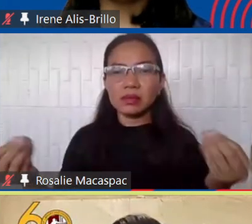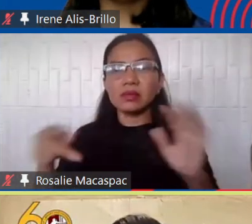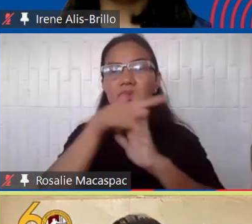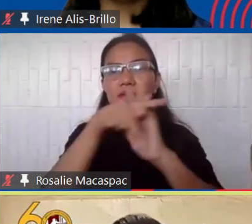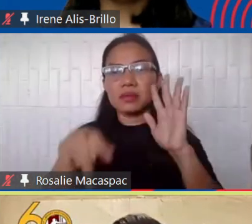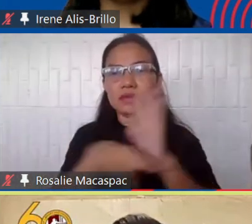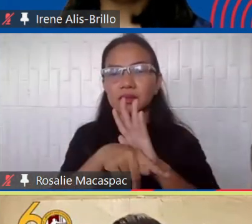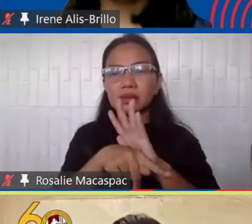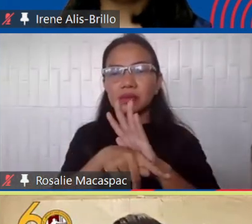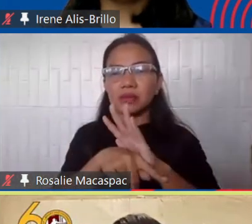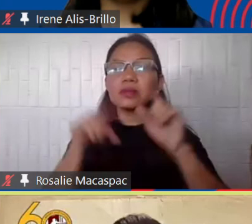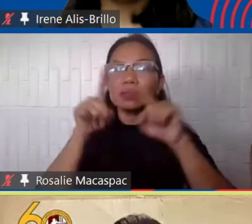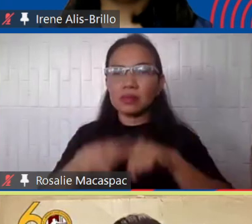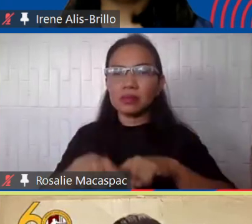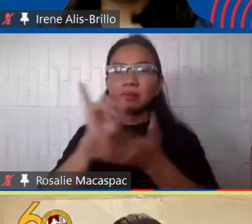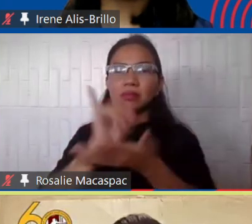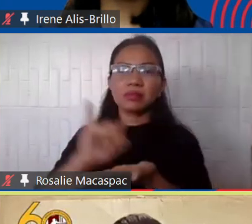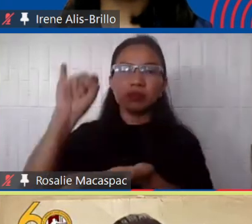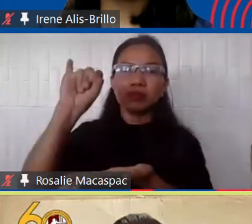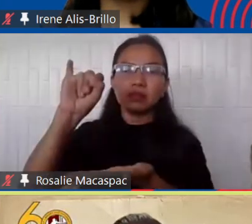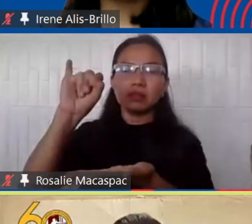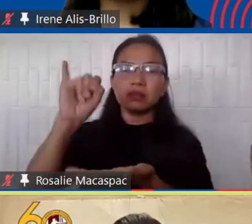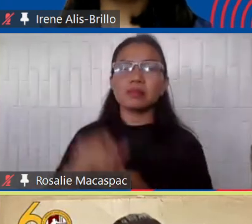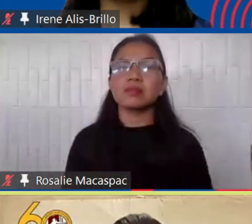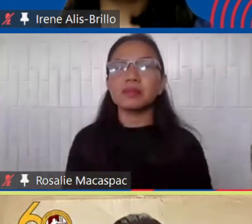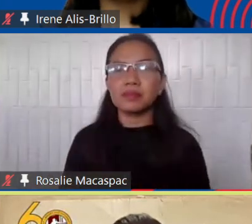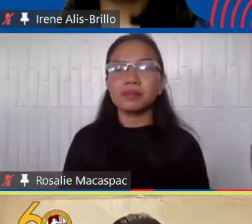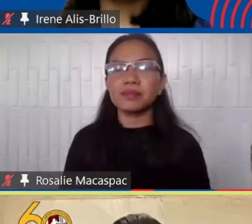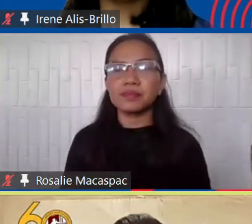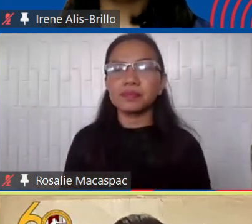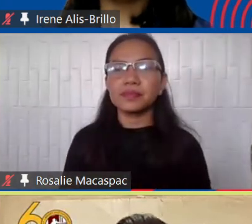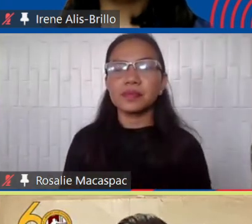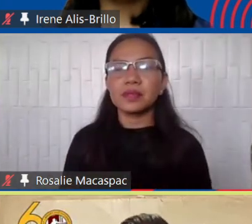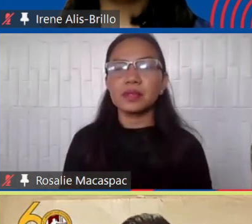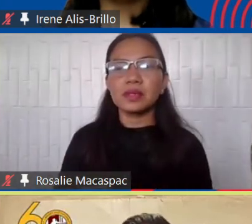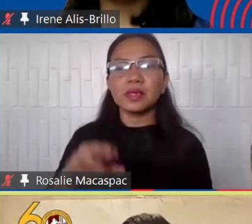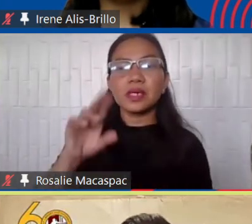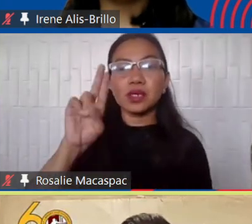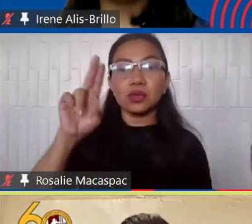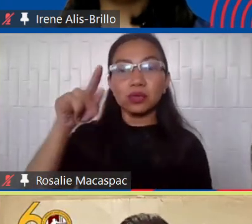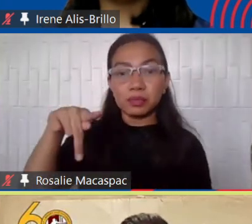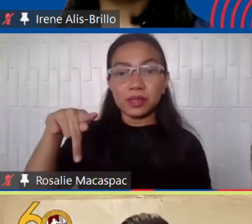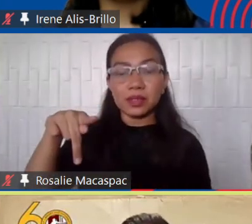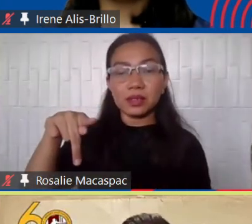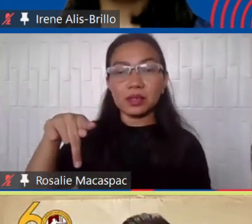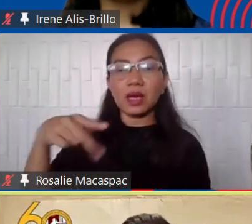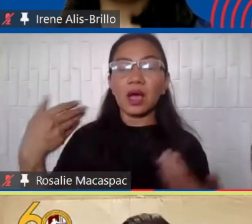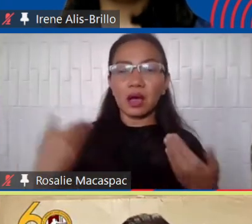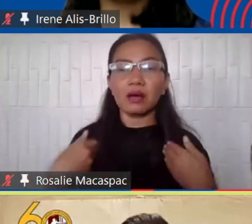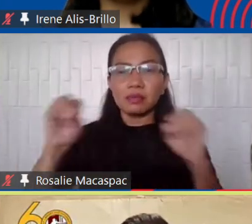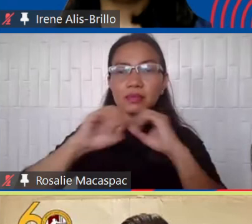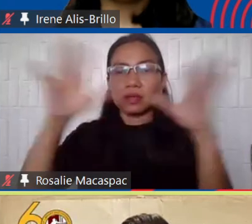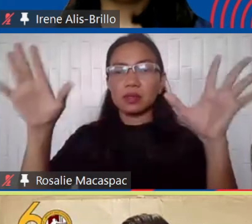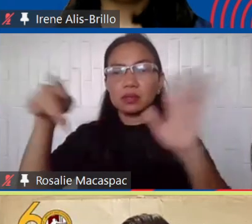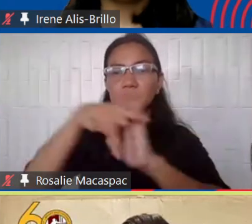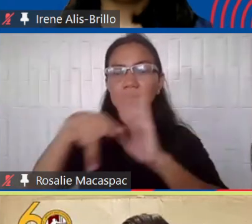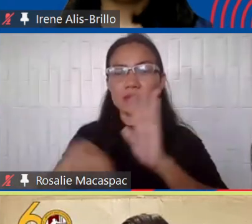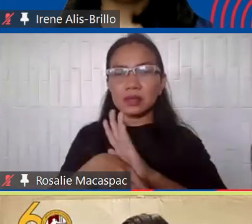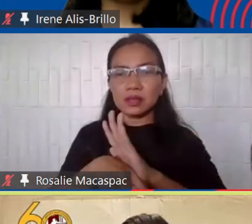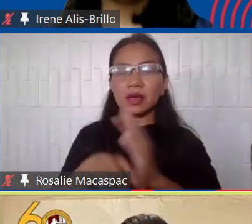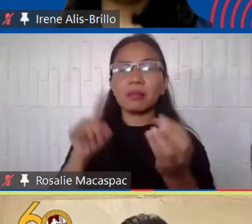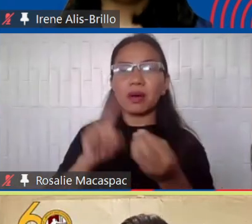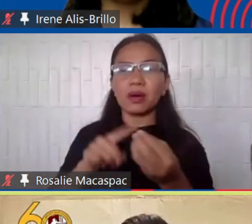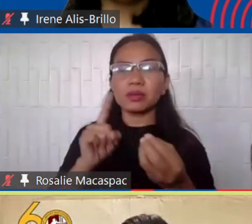your institution. No? And in UP, we have a very clear policy on that one that